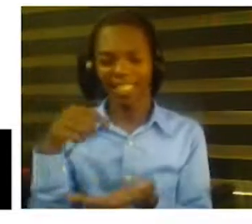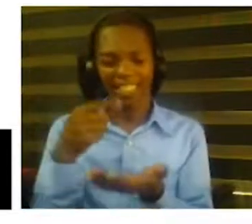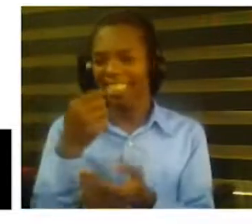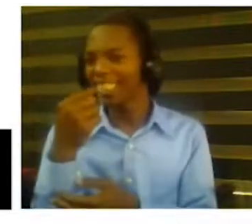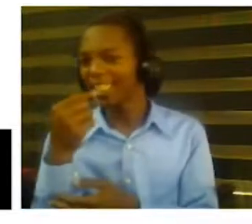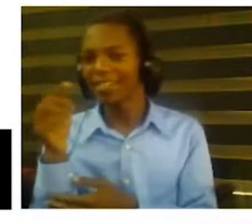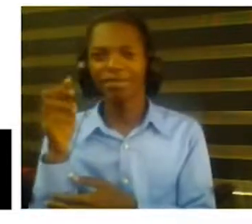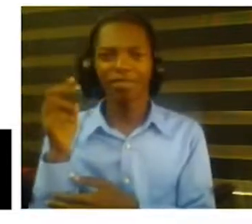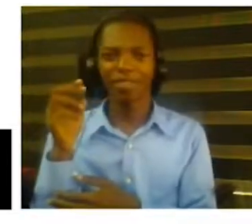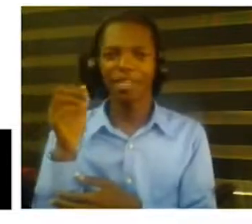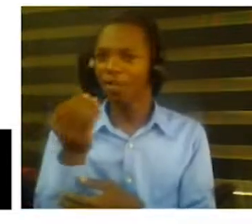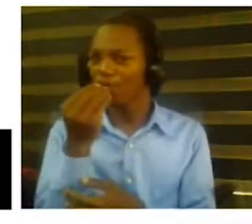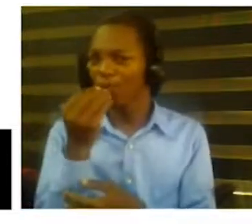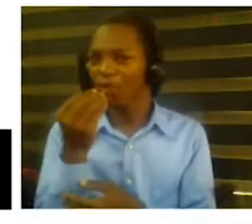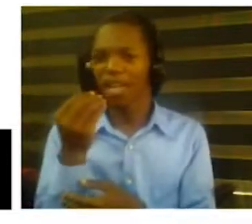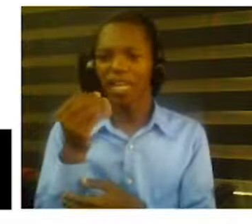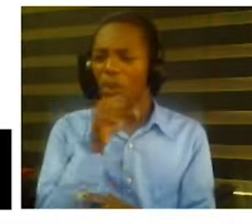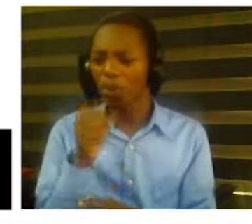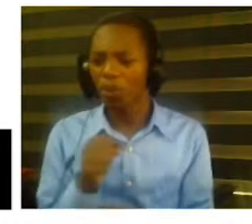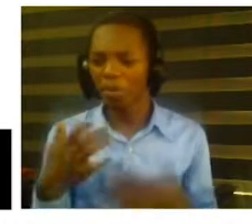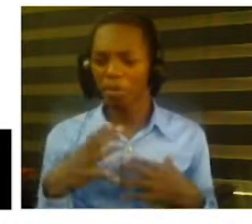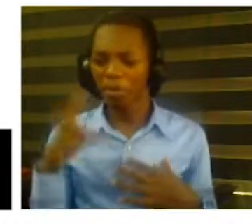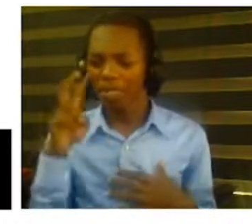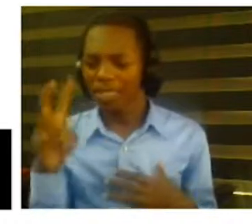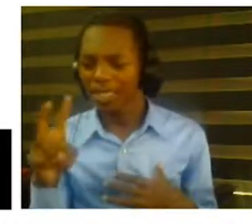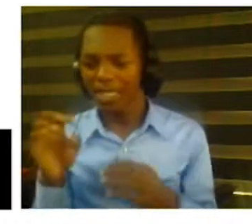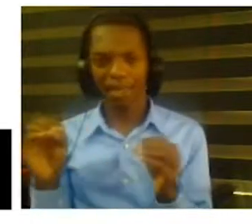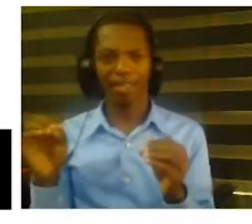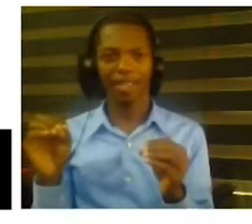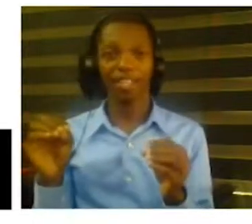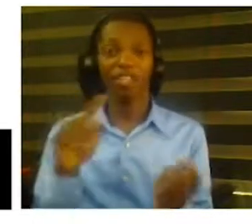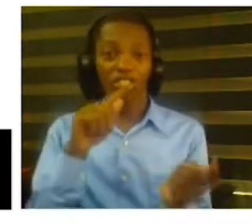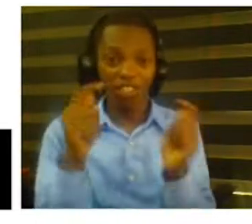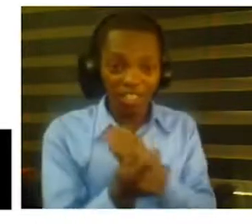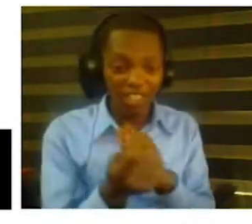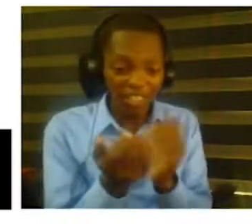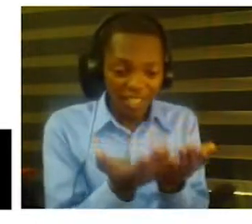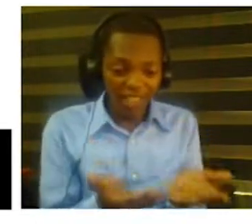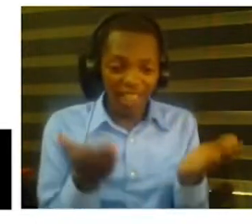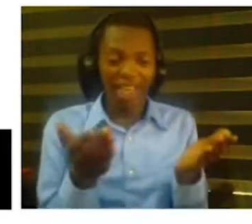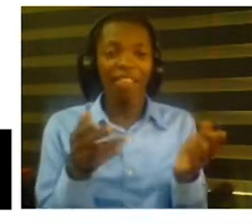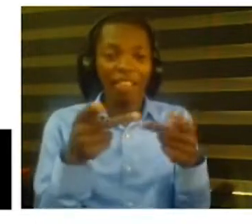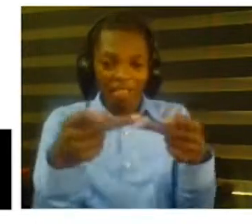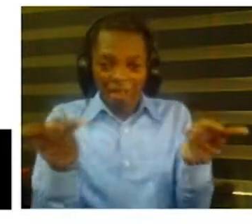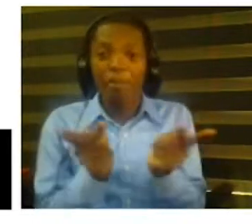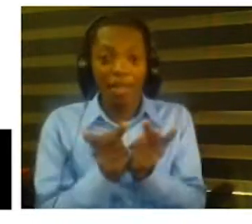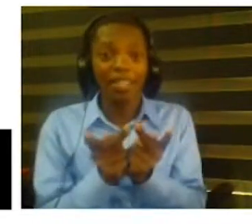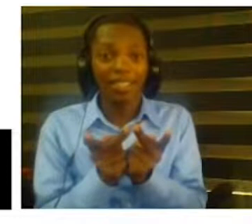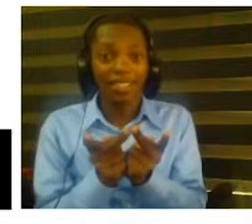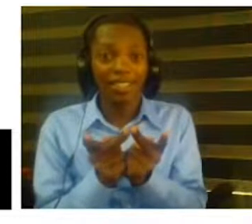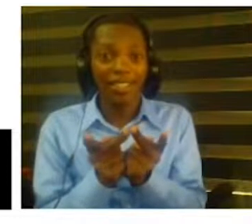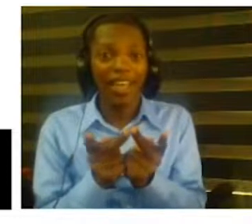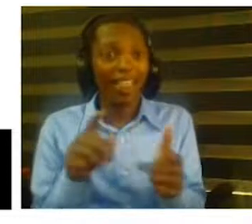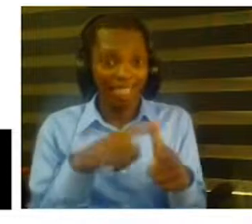older people to see. Change the color of the plate, and people start to eat because they can actually see the food. And